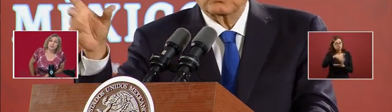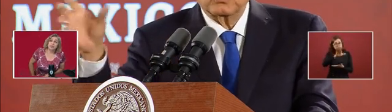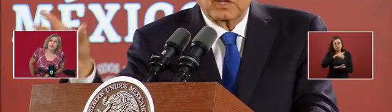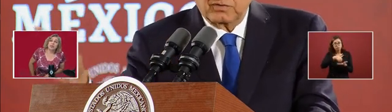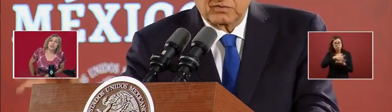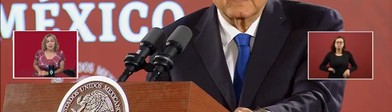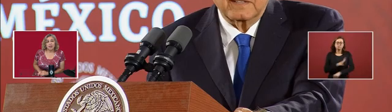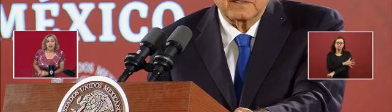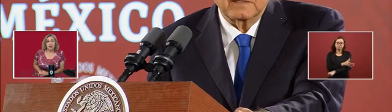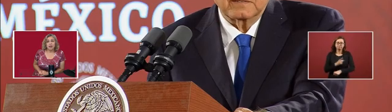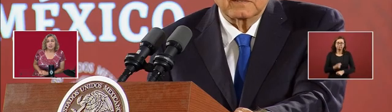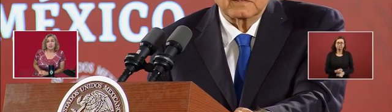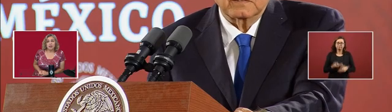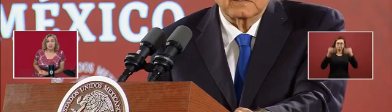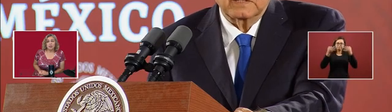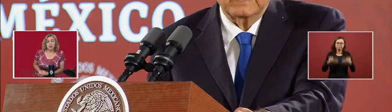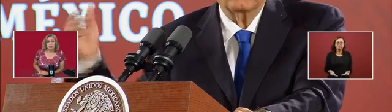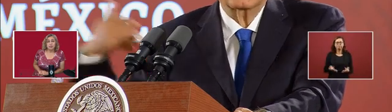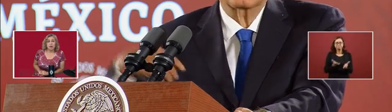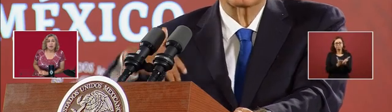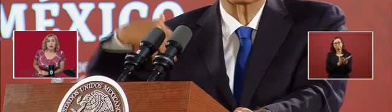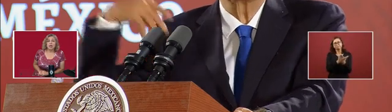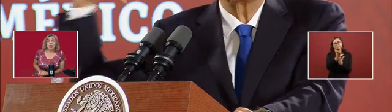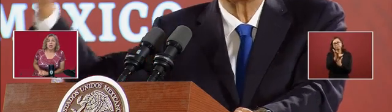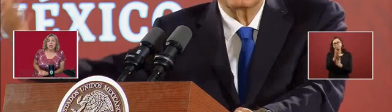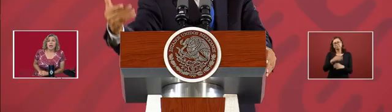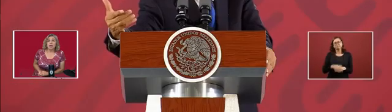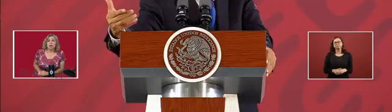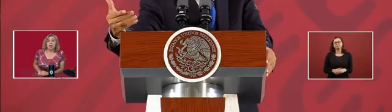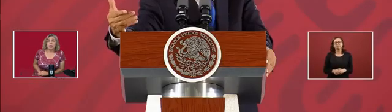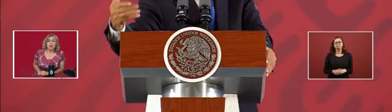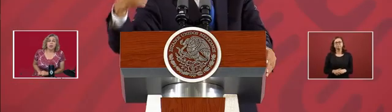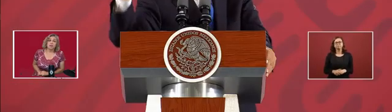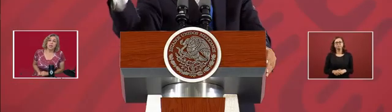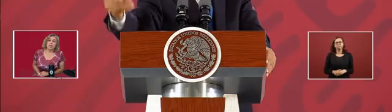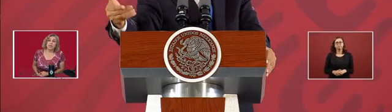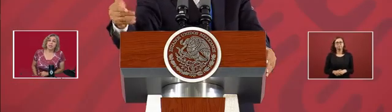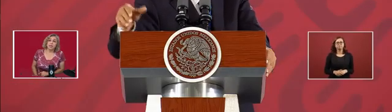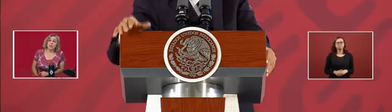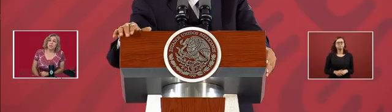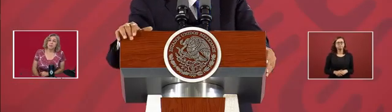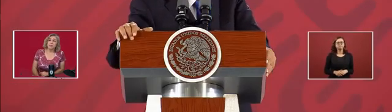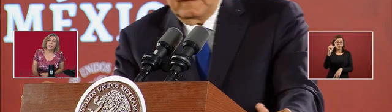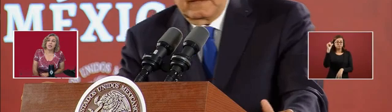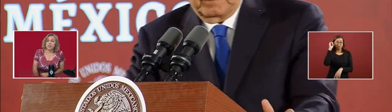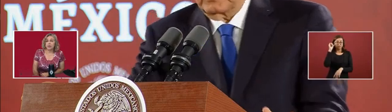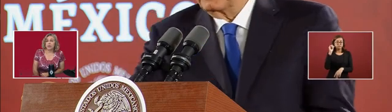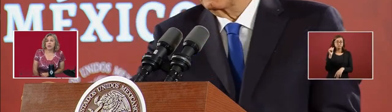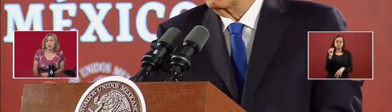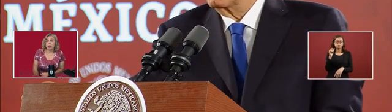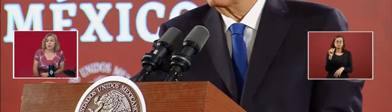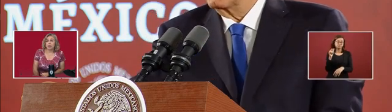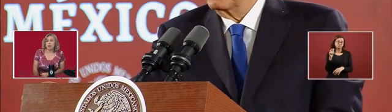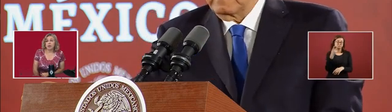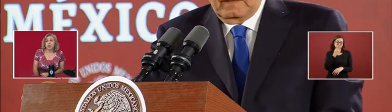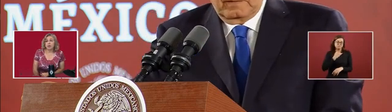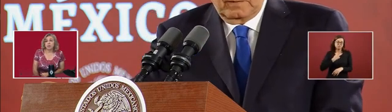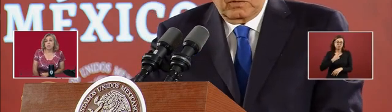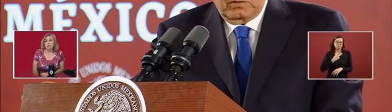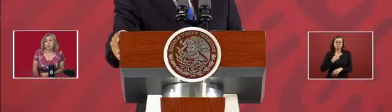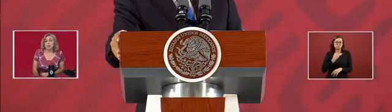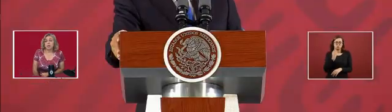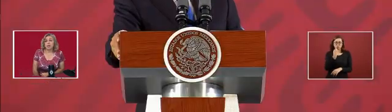him. And also regarding the daycare, ABC. And so there